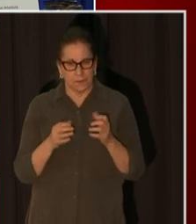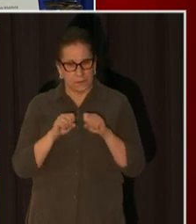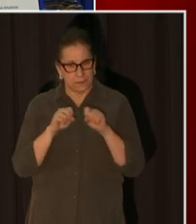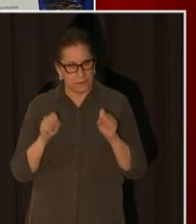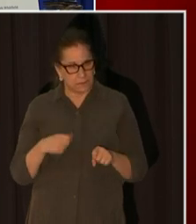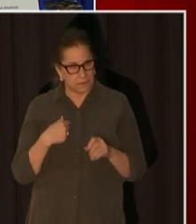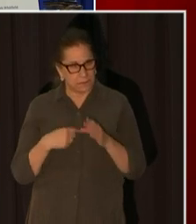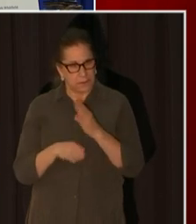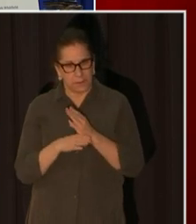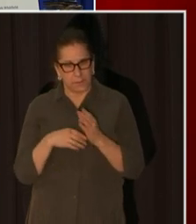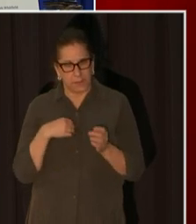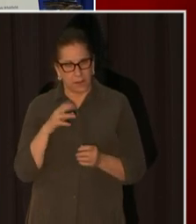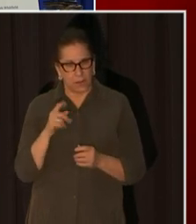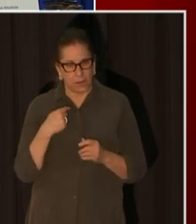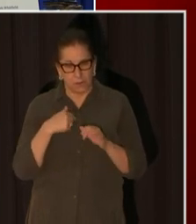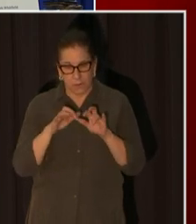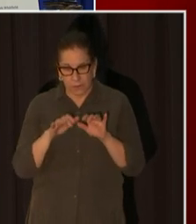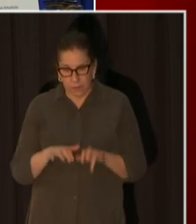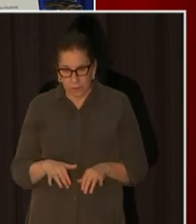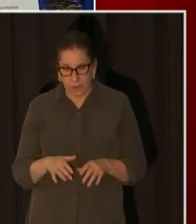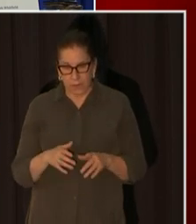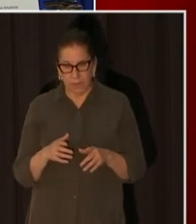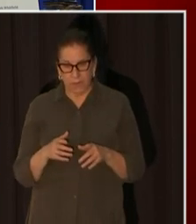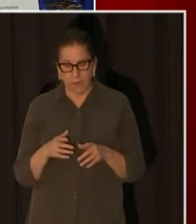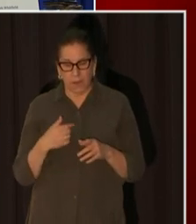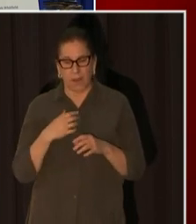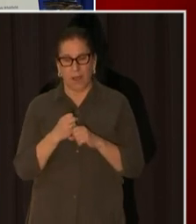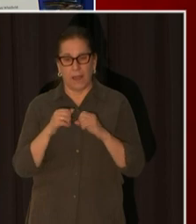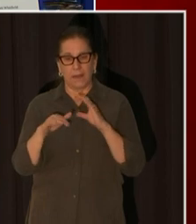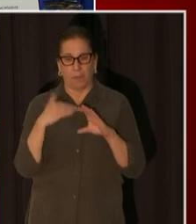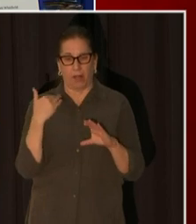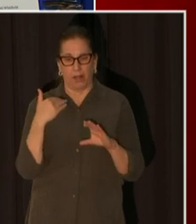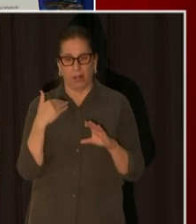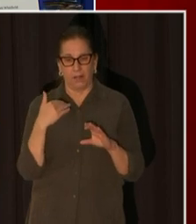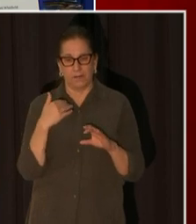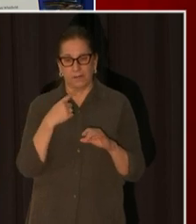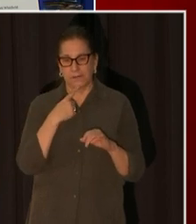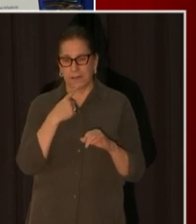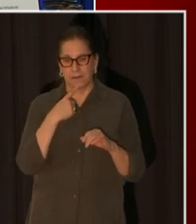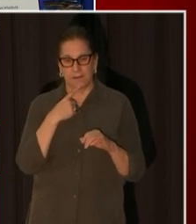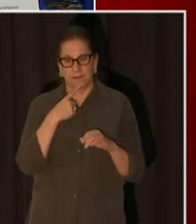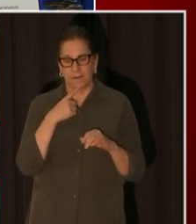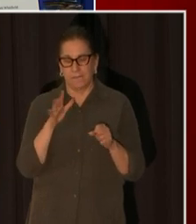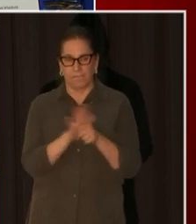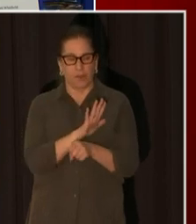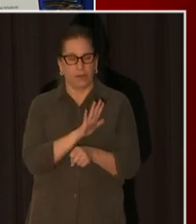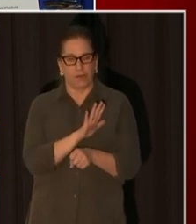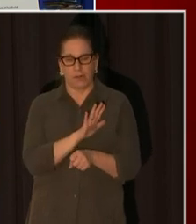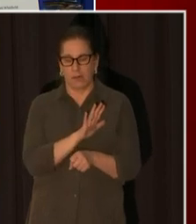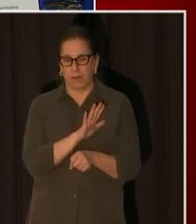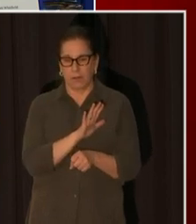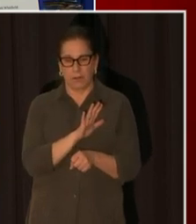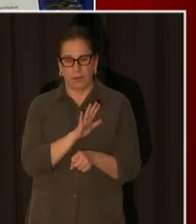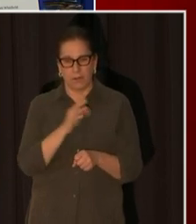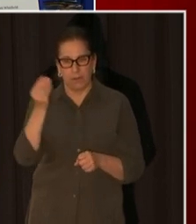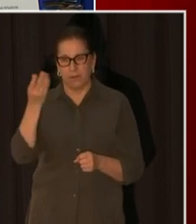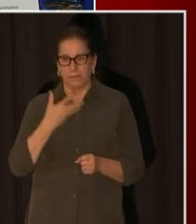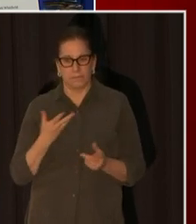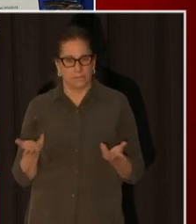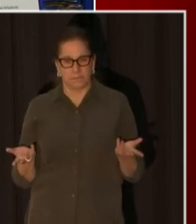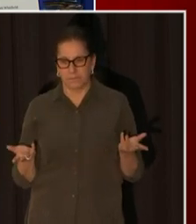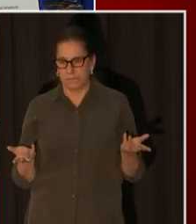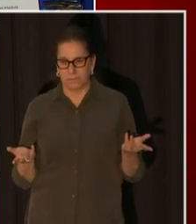you would have that sort of response. So as we sort through those, we have gone through that process, and tomorrow we